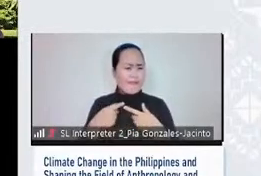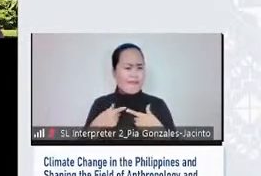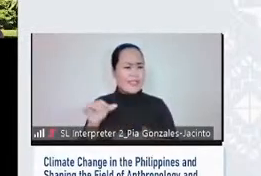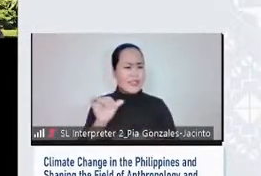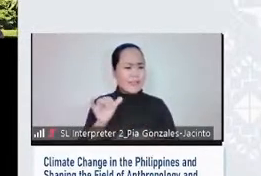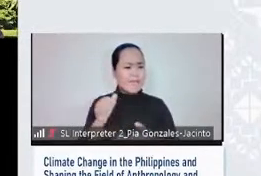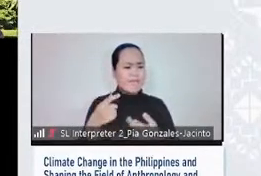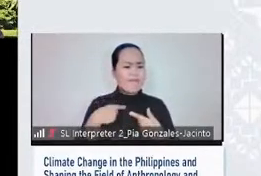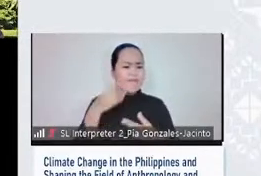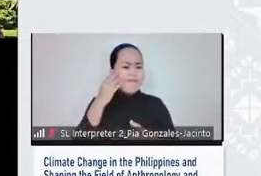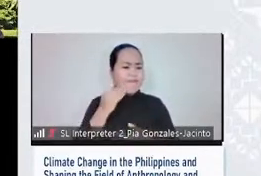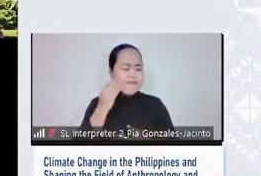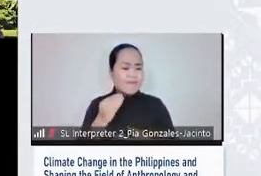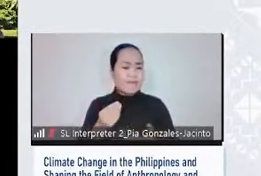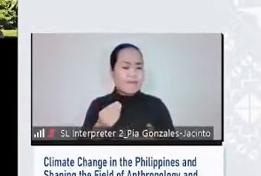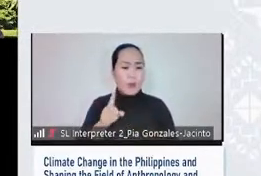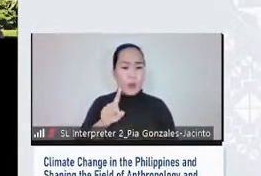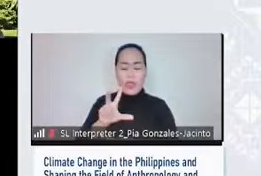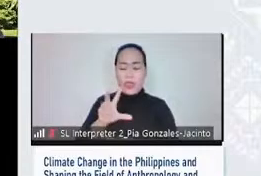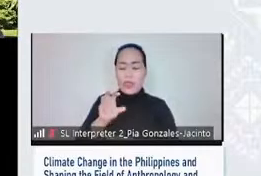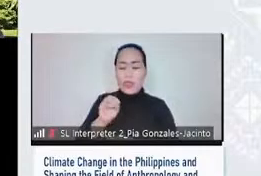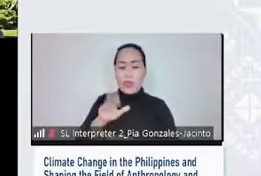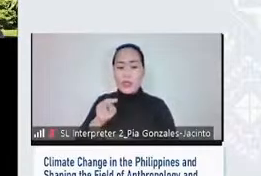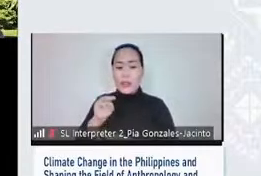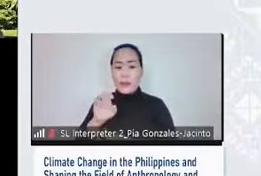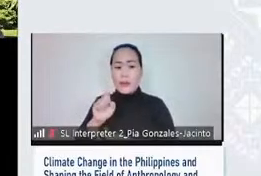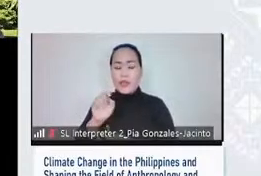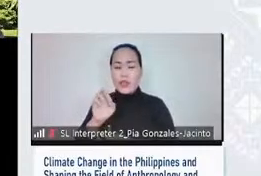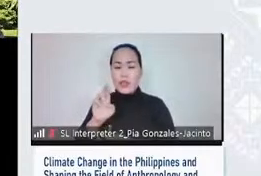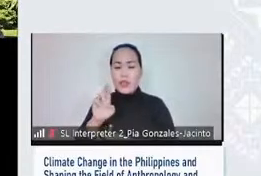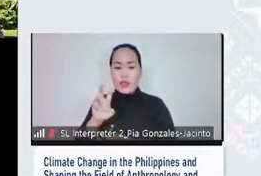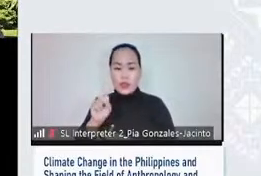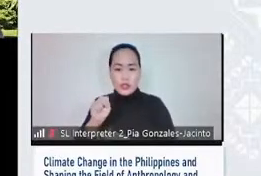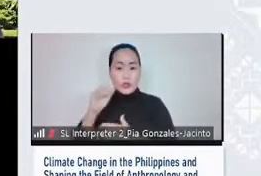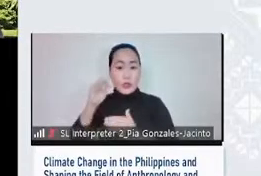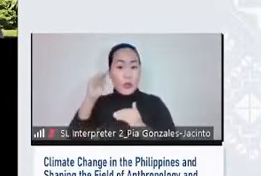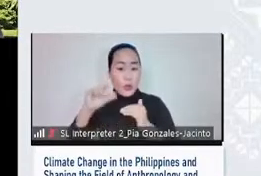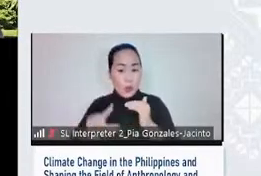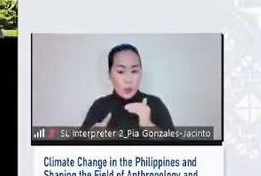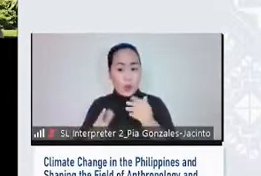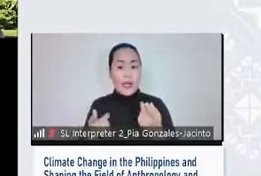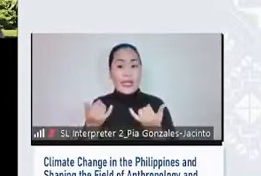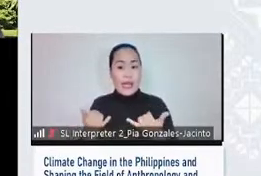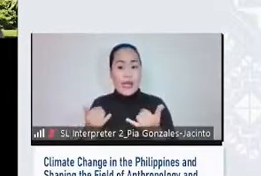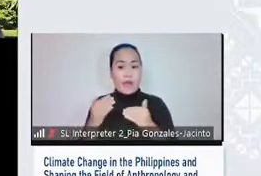it was over 130 meters lower than today.